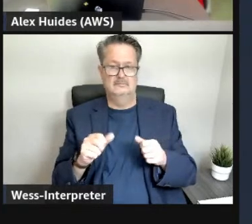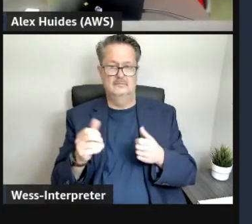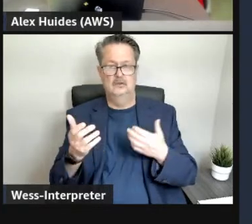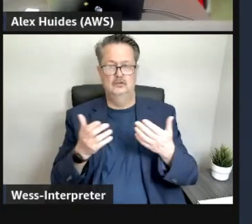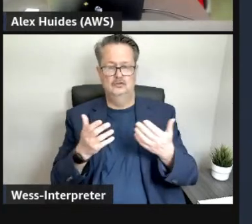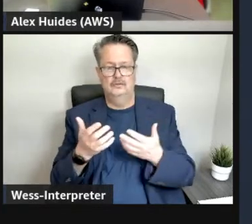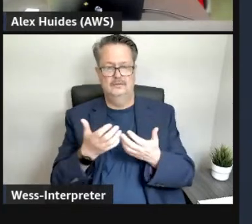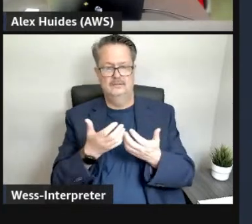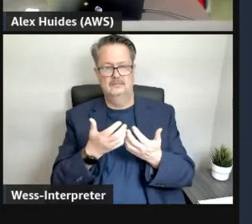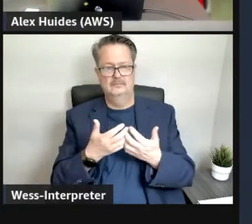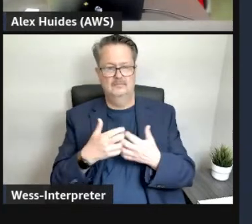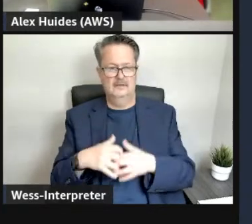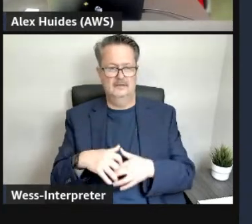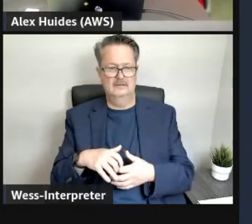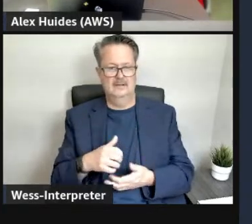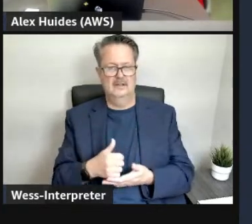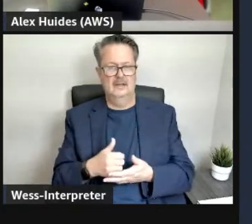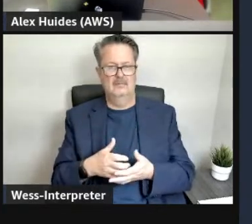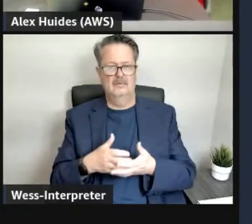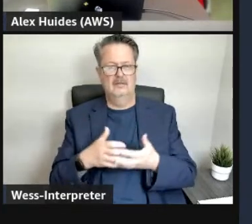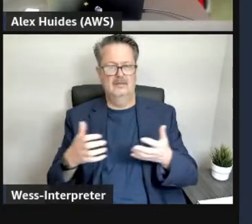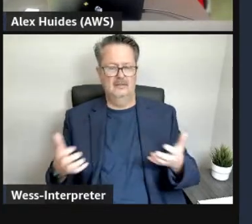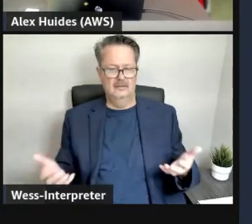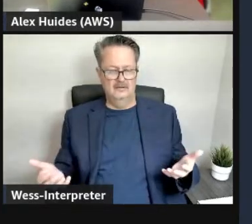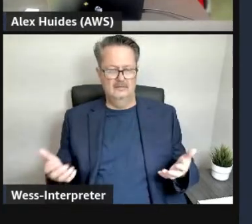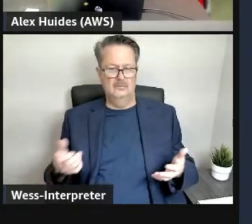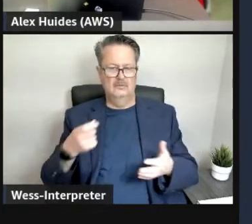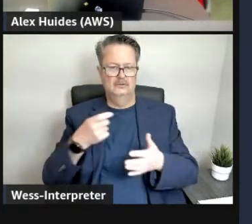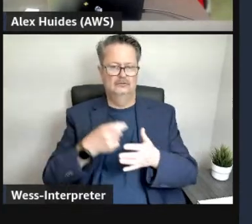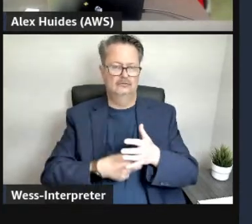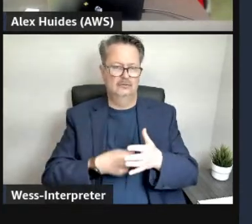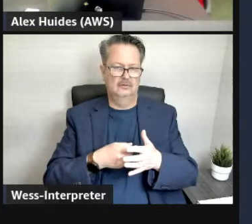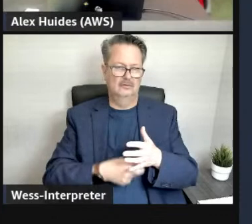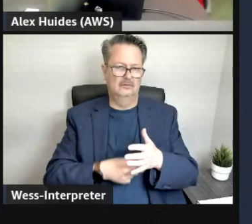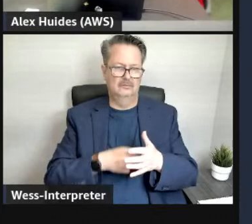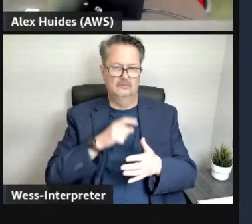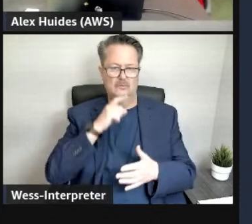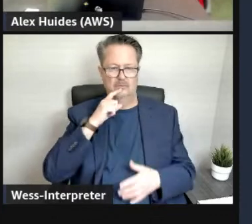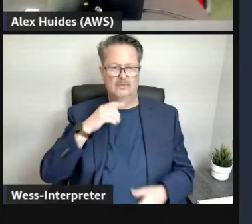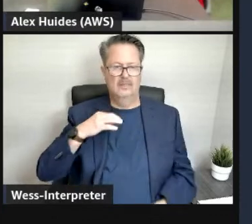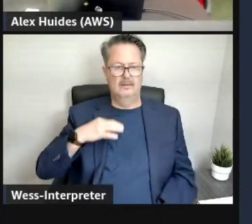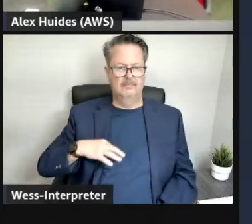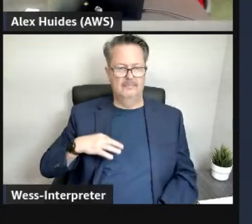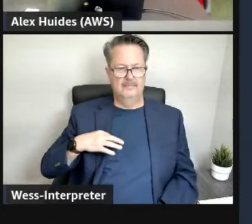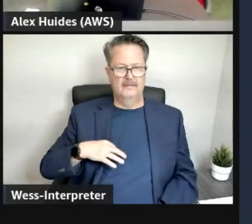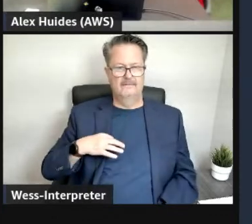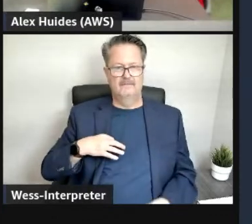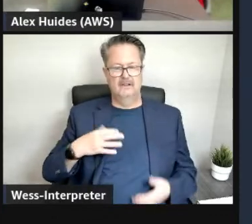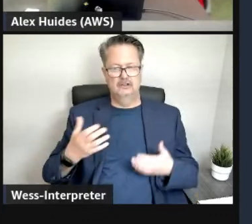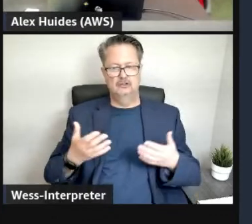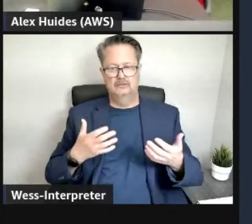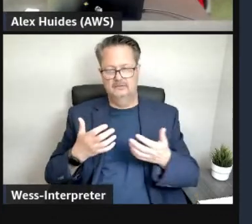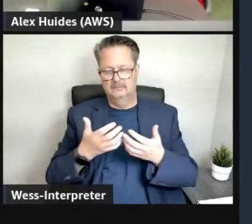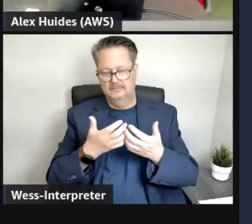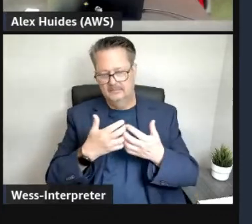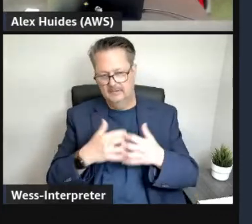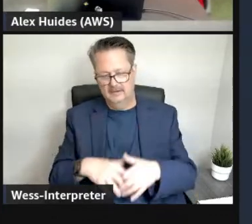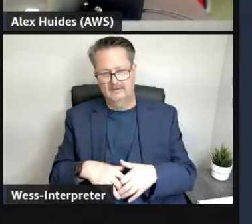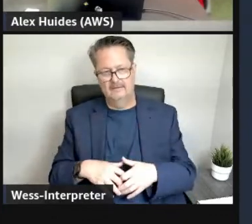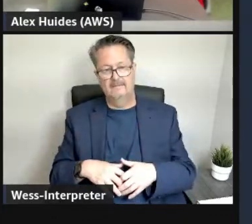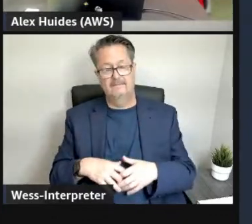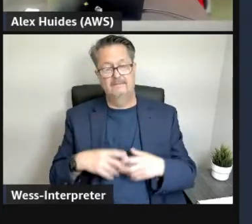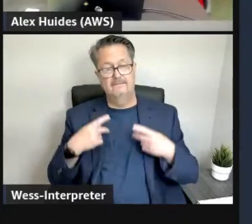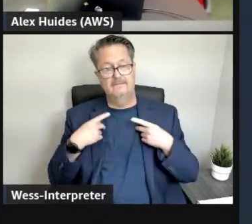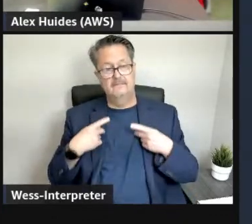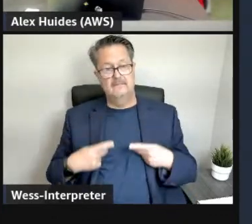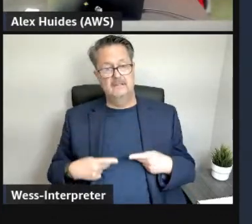you with a lot of things, but which are those things? Which is the real benefit of service meshes? Basically, the real benefit is